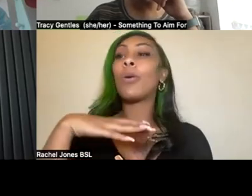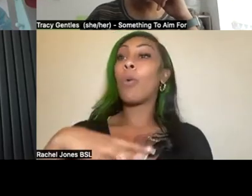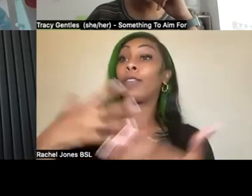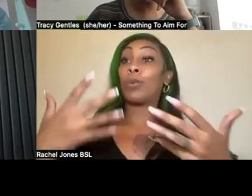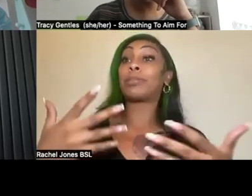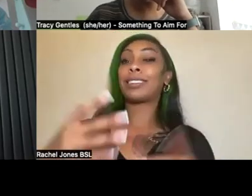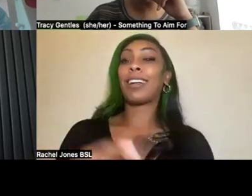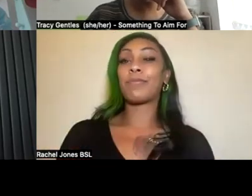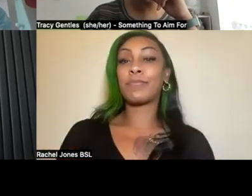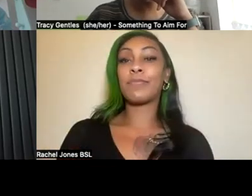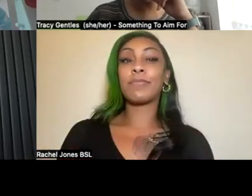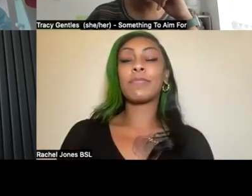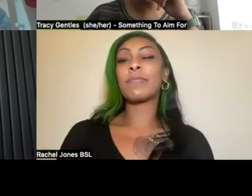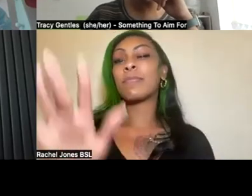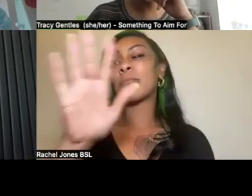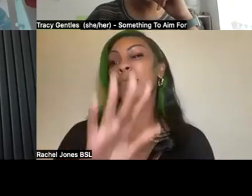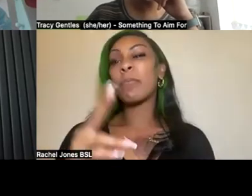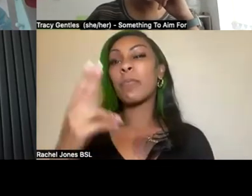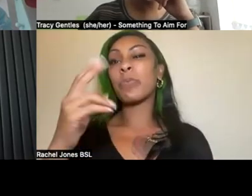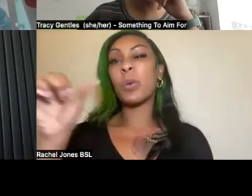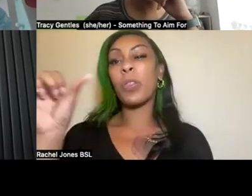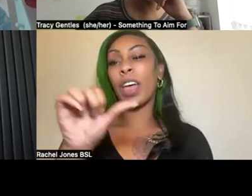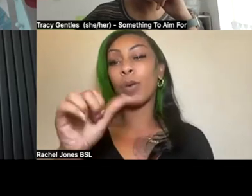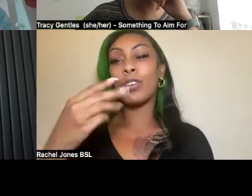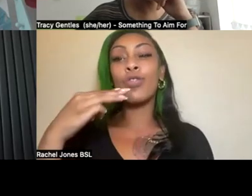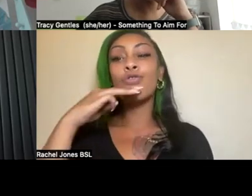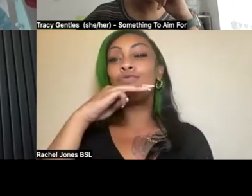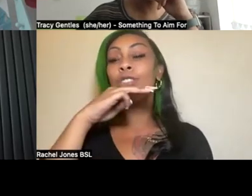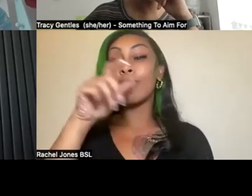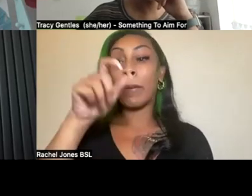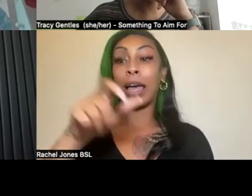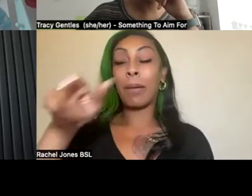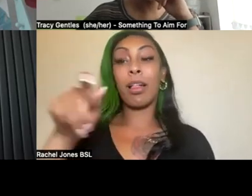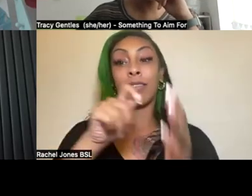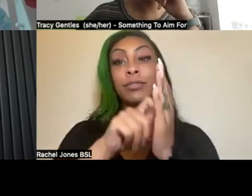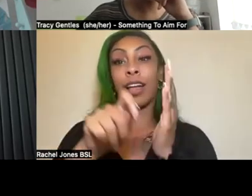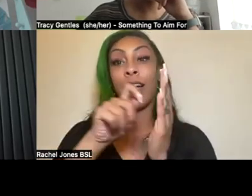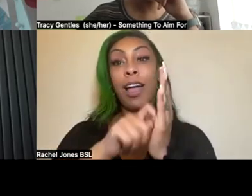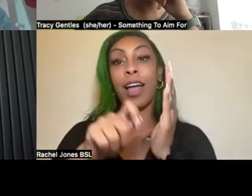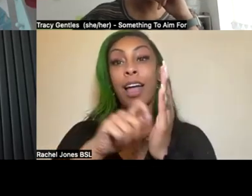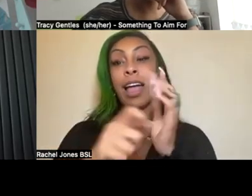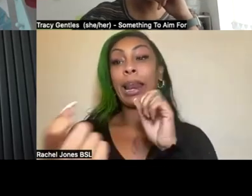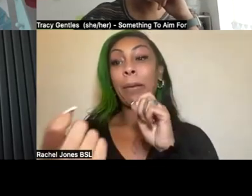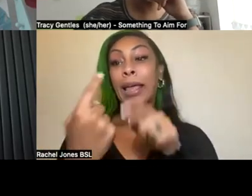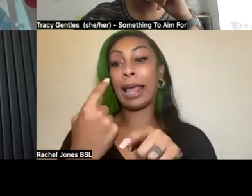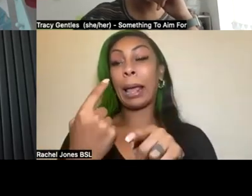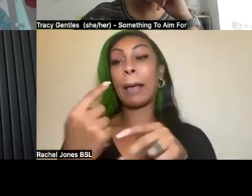about 2,300 people who've signed up to the email newsletter.